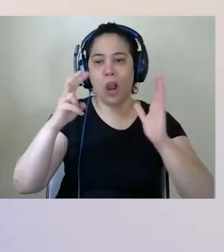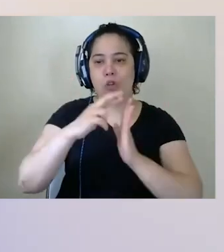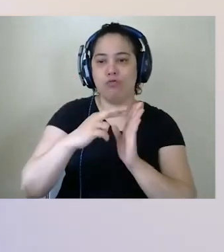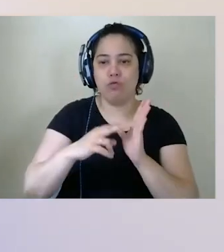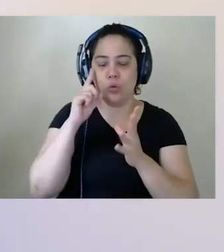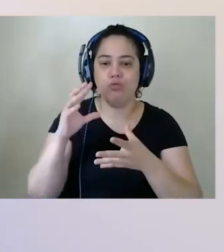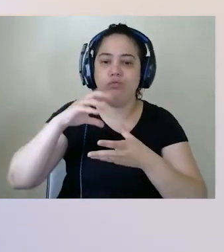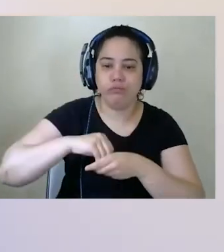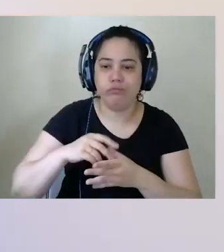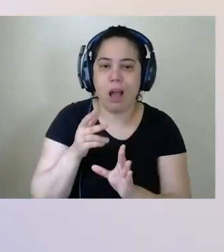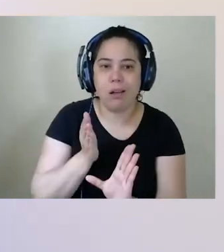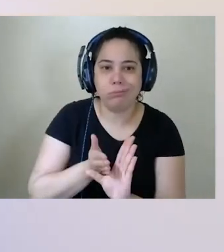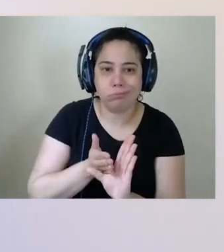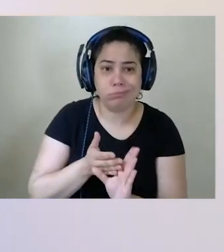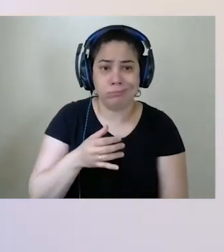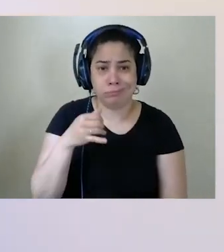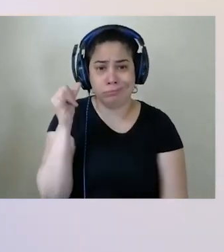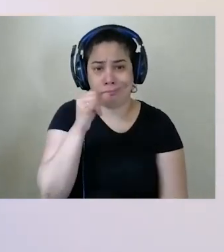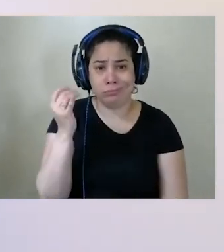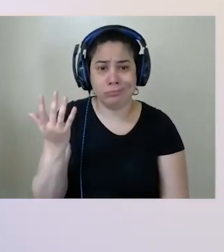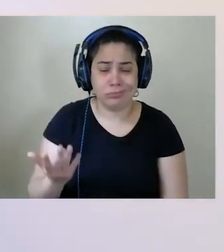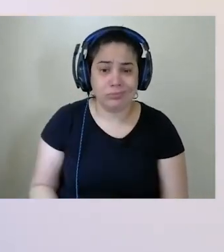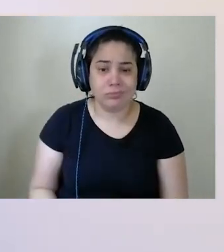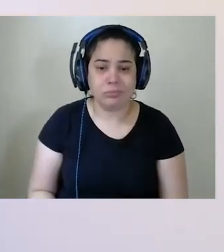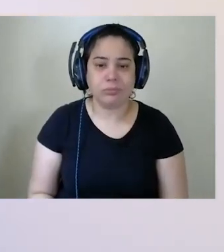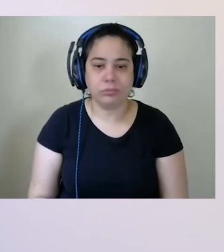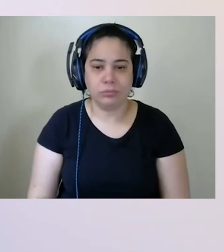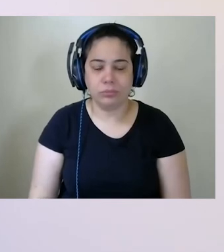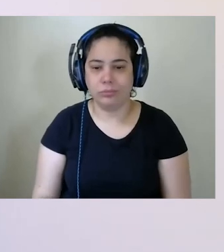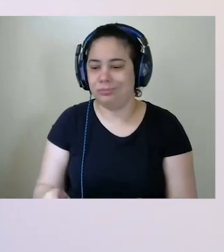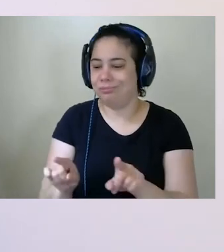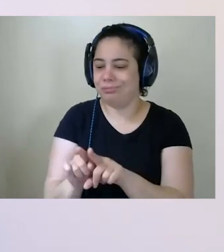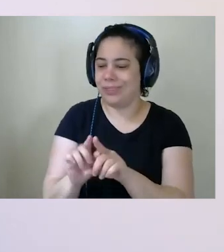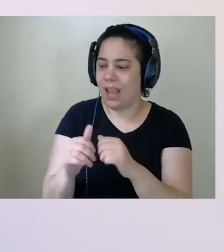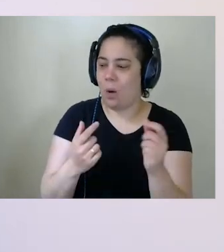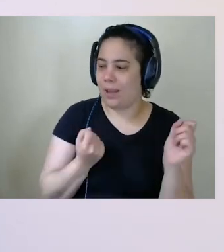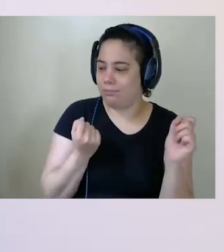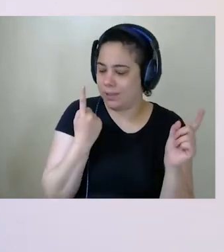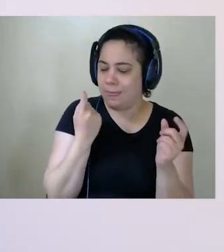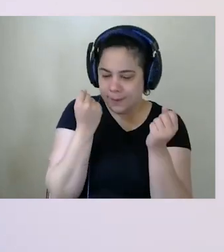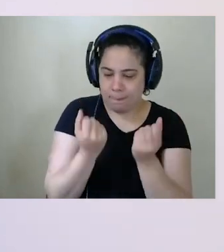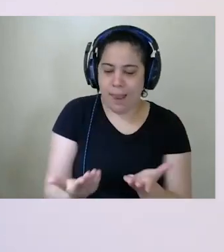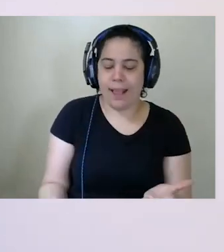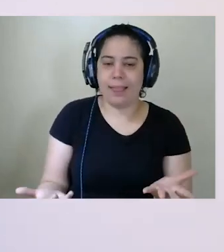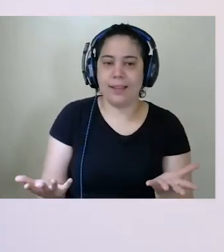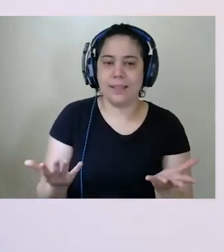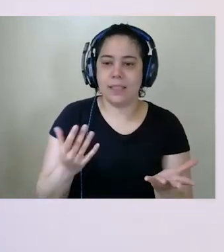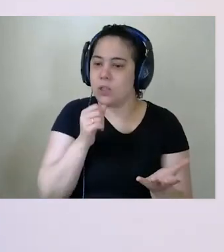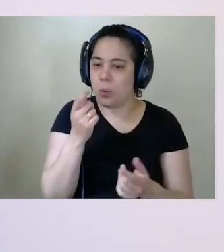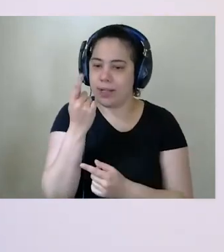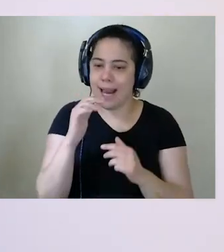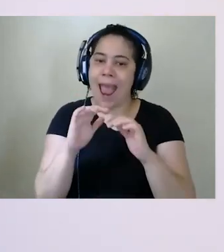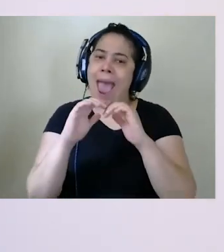Great, thank you. There, as I understand it, there is a lot that's not understood about how